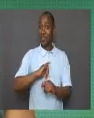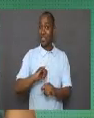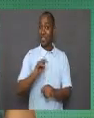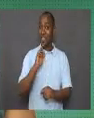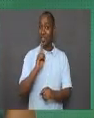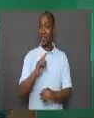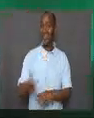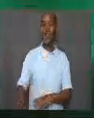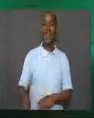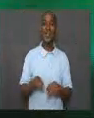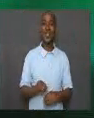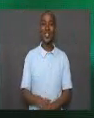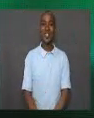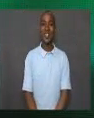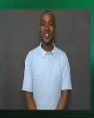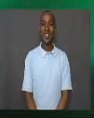students?